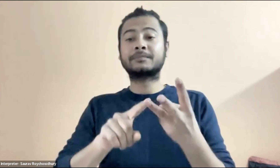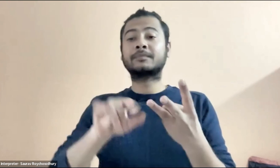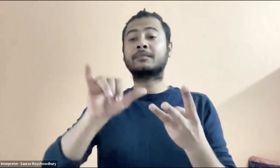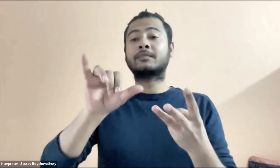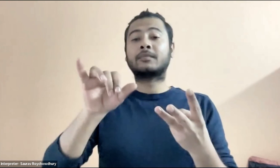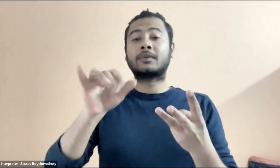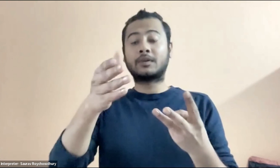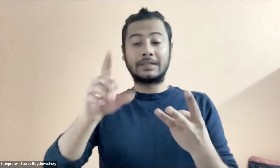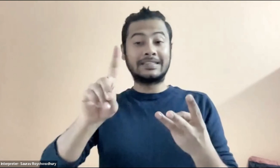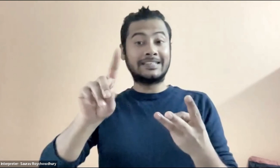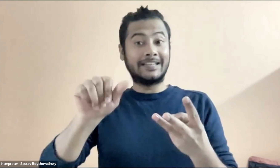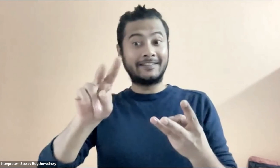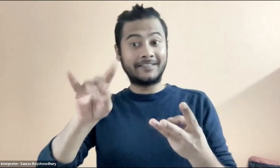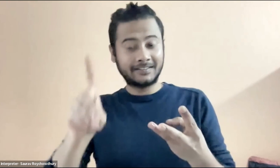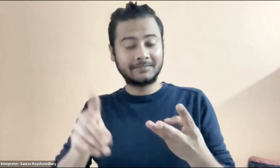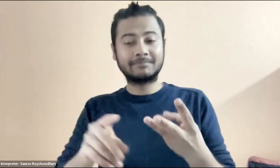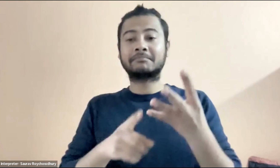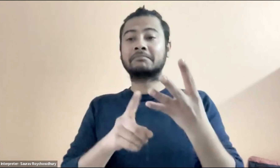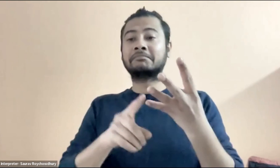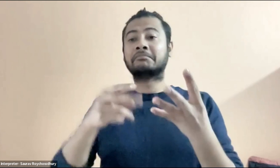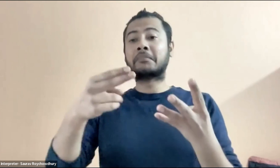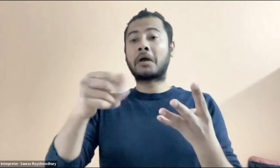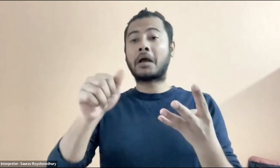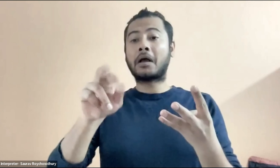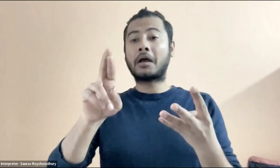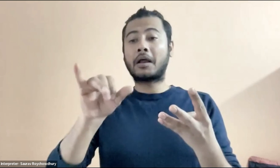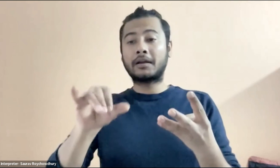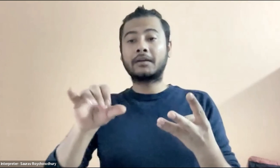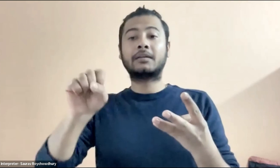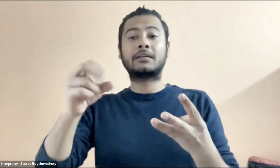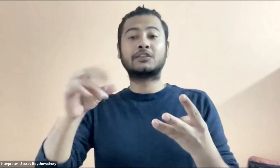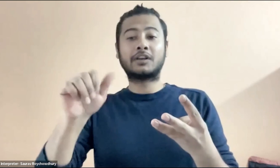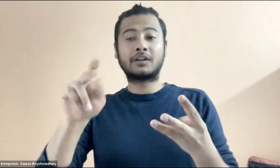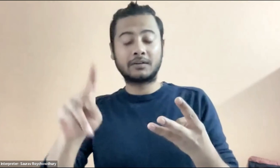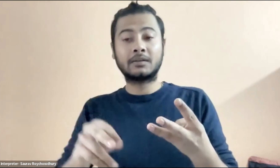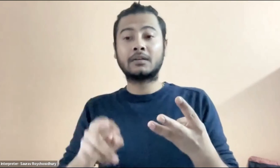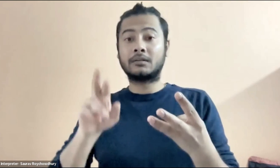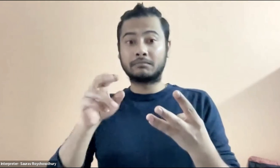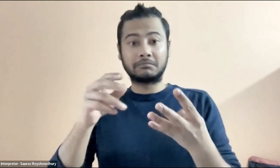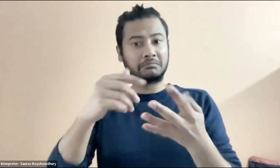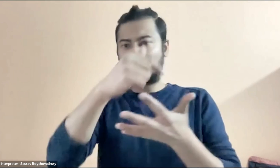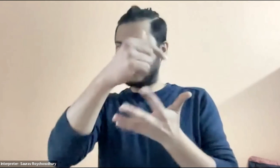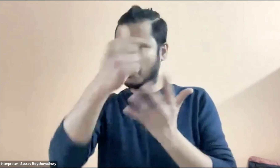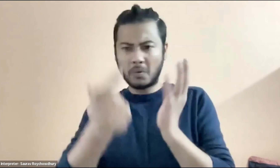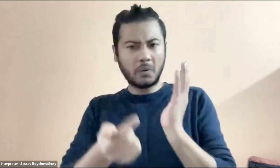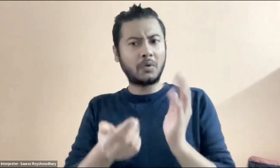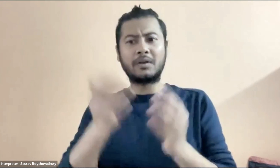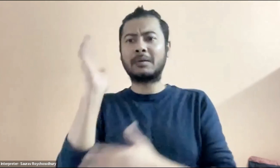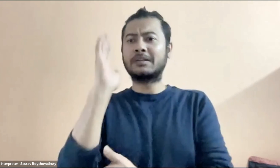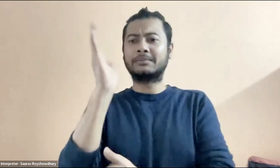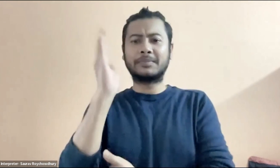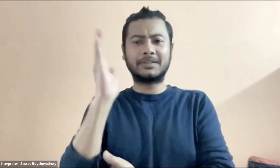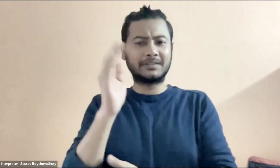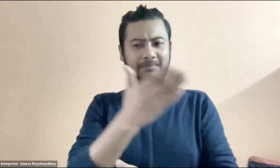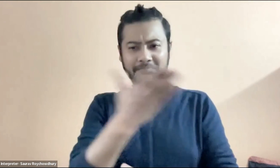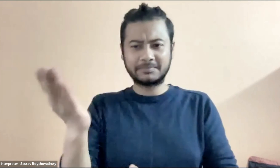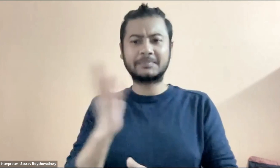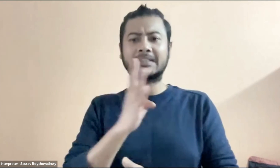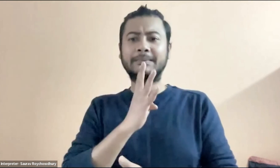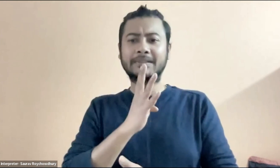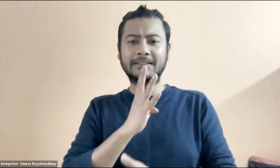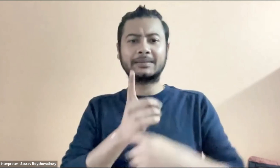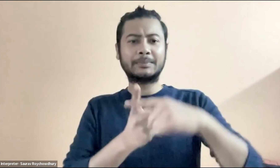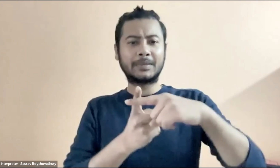David, Rajesh Manoharan, Saurav Roy Chaudhary, and Health Equity members, Health Equity HENI network